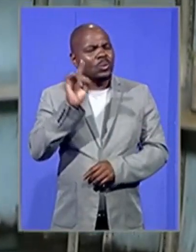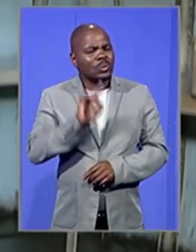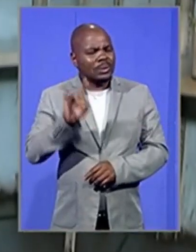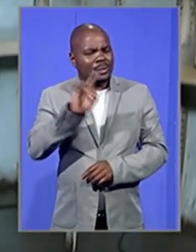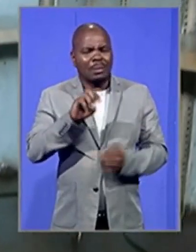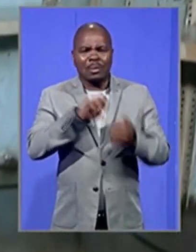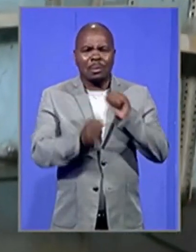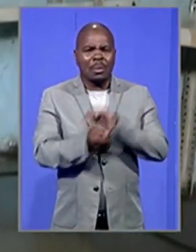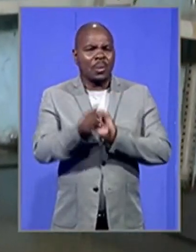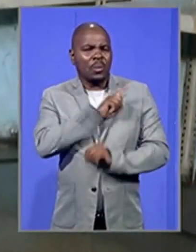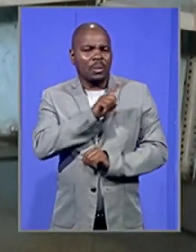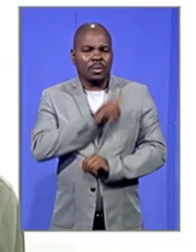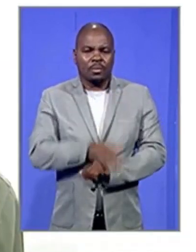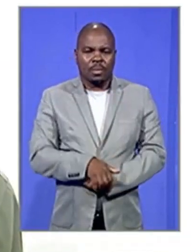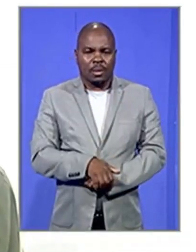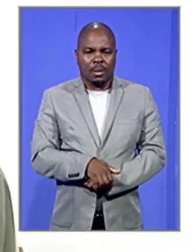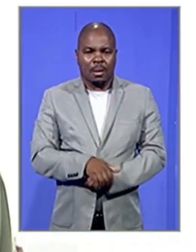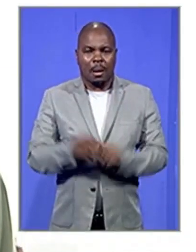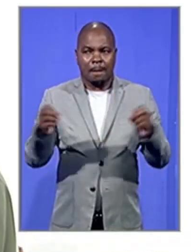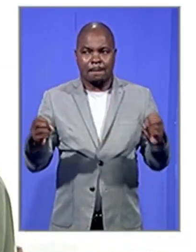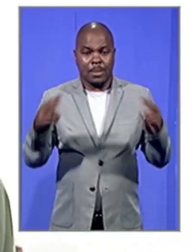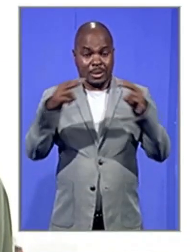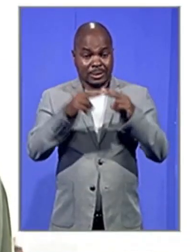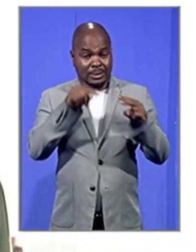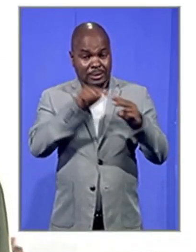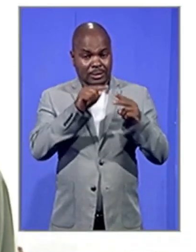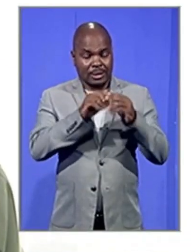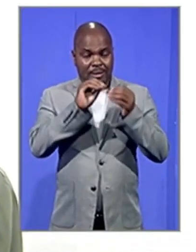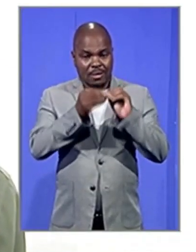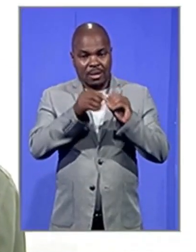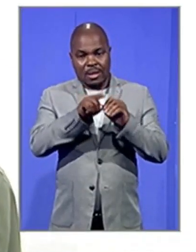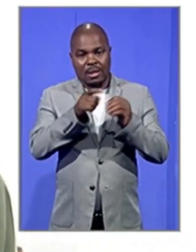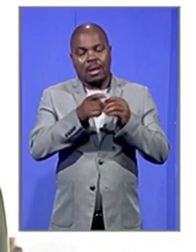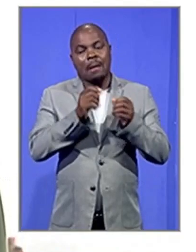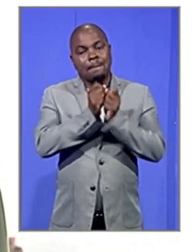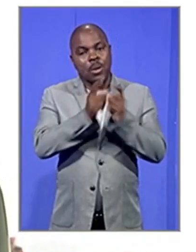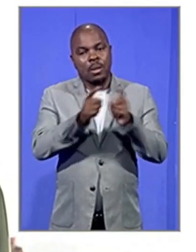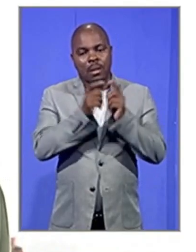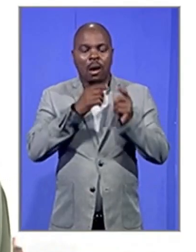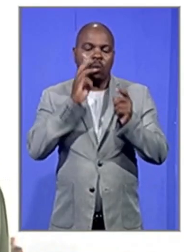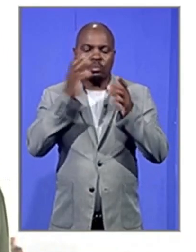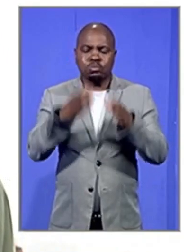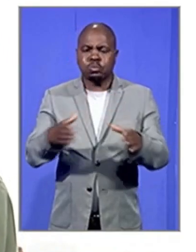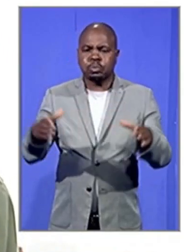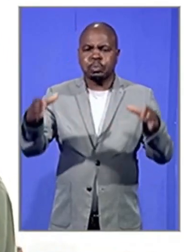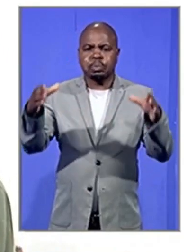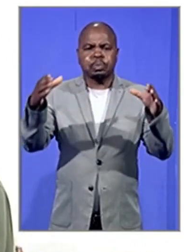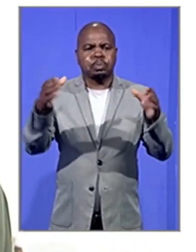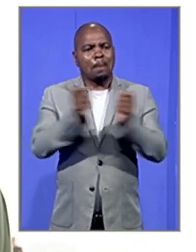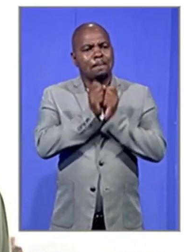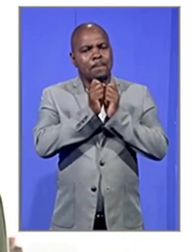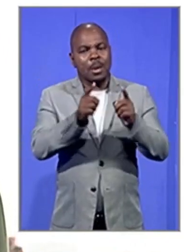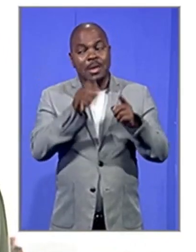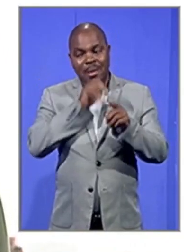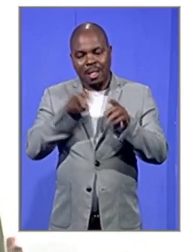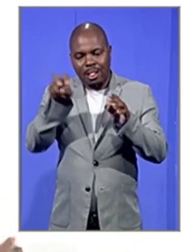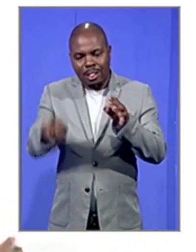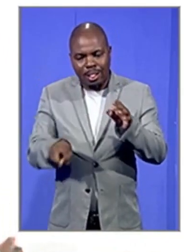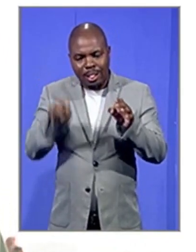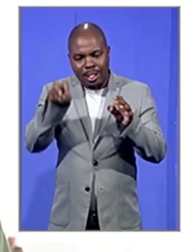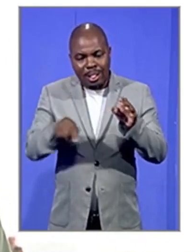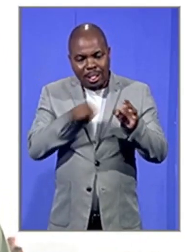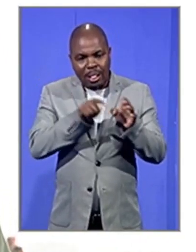is a construction of the bridge and there is a dam that they have tampered with, so that dam started flowing towards the hostel, so they have dug a trench